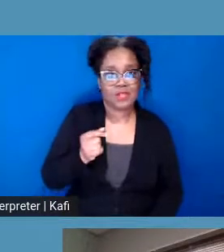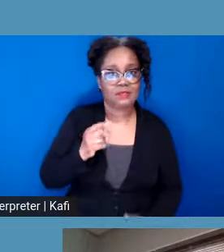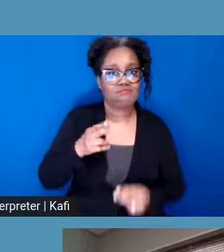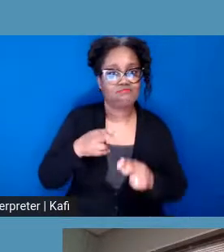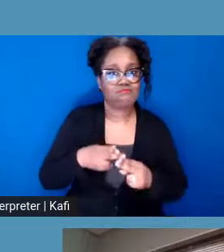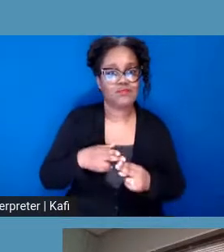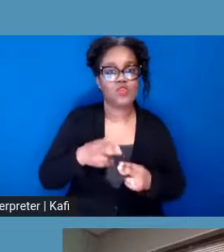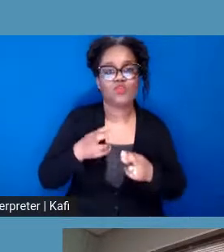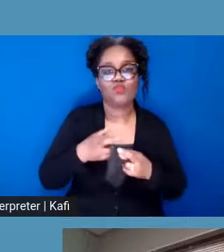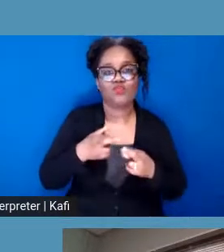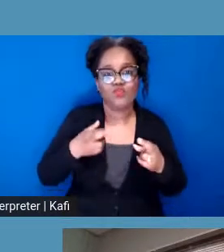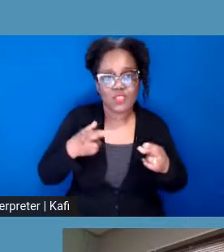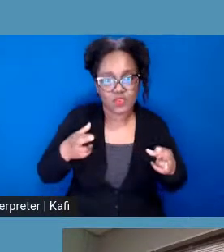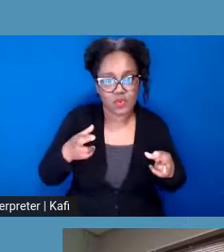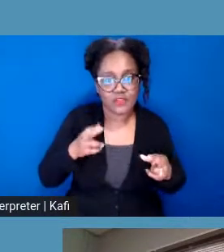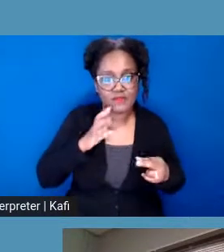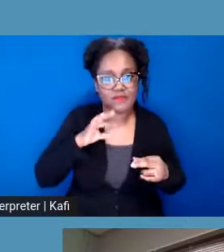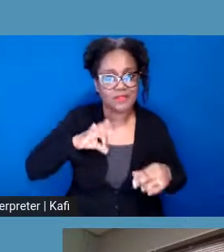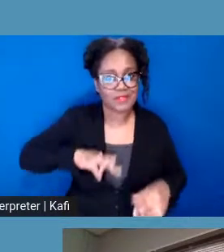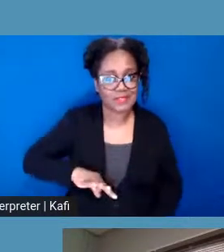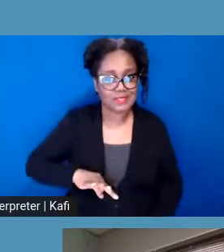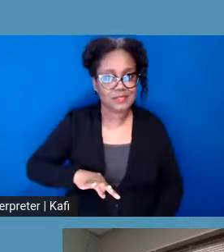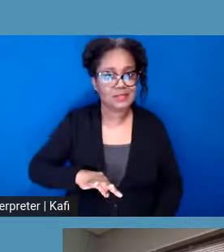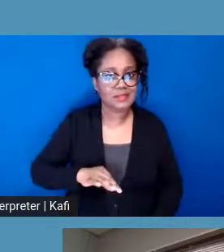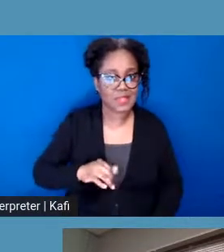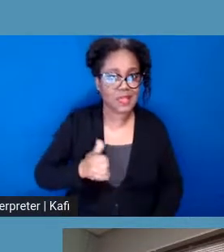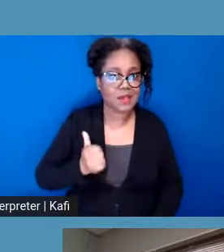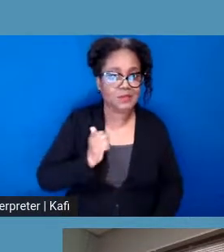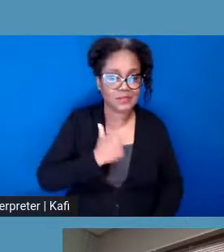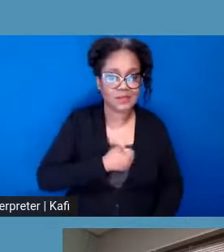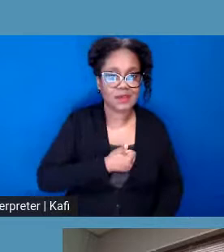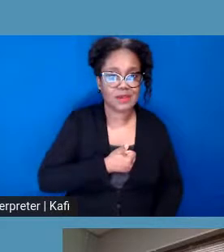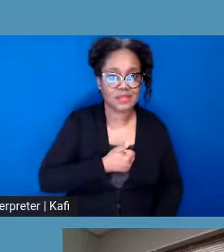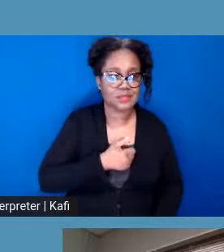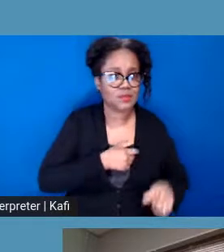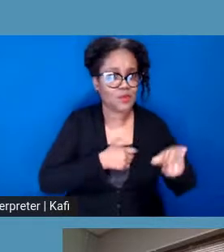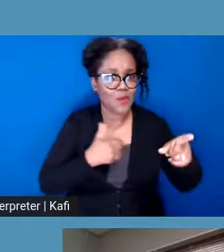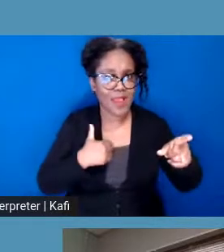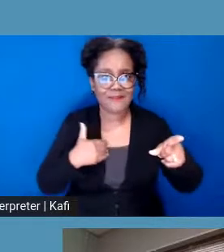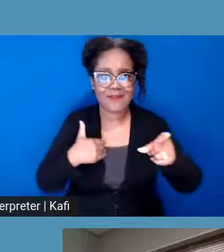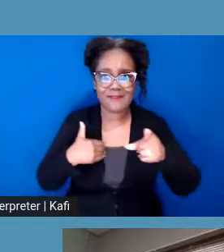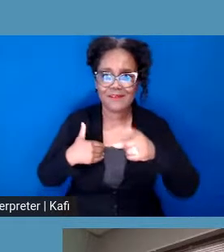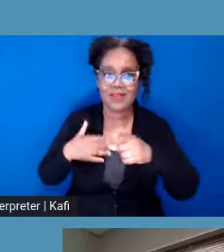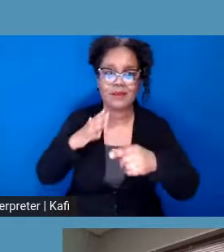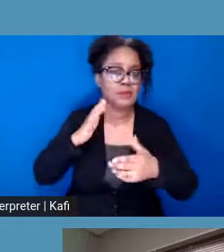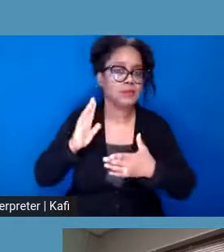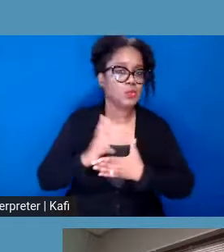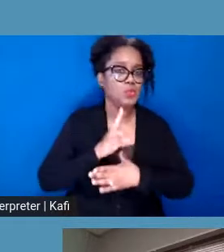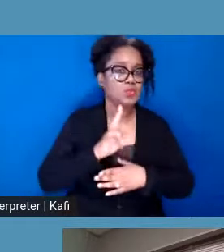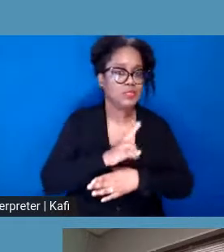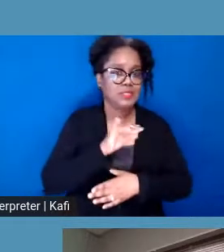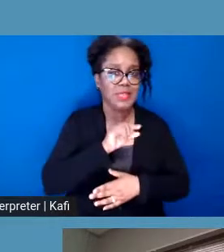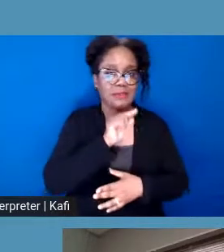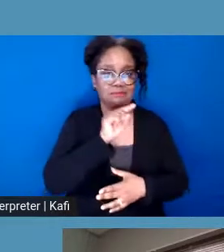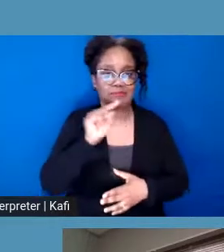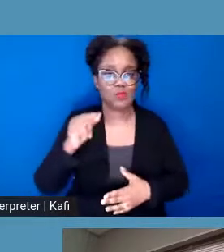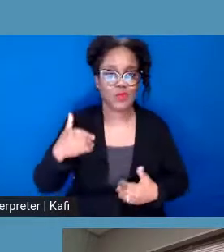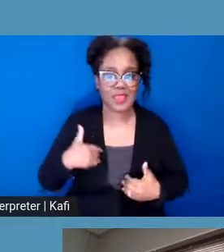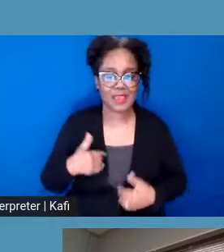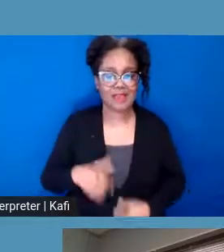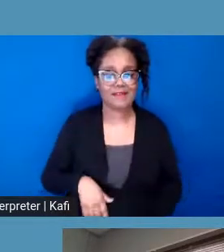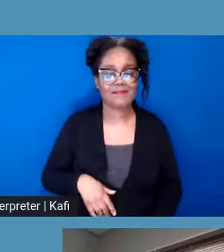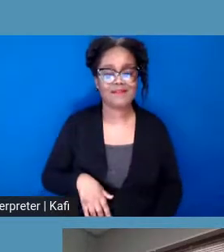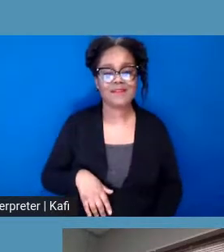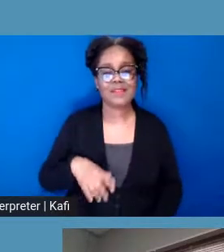Yes. And you provided some great tips for how to do digitization on a budget. And Carolyne and Taylor, you reminded